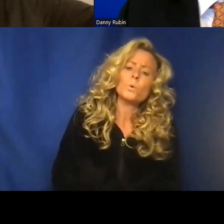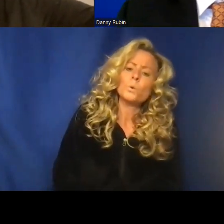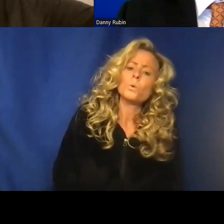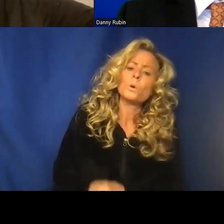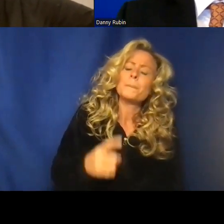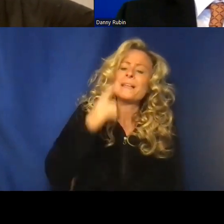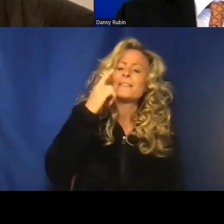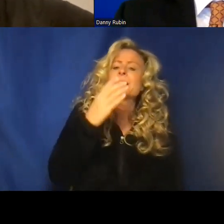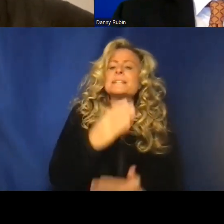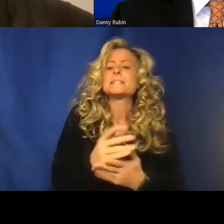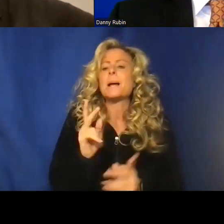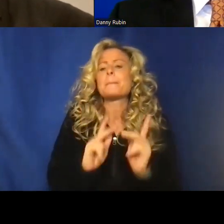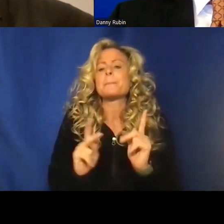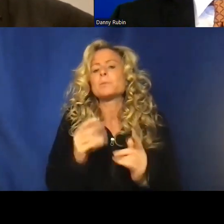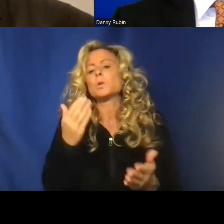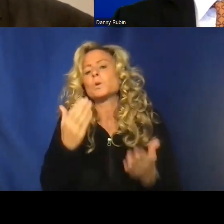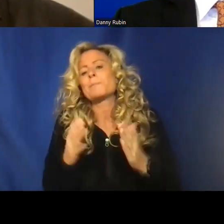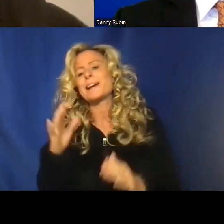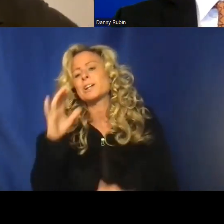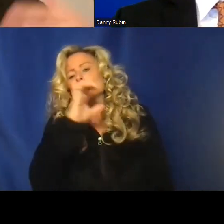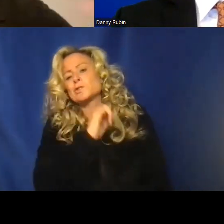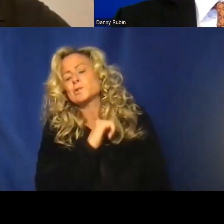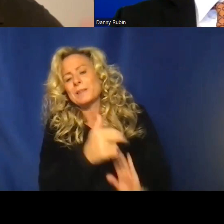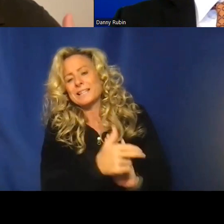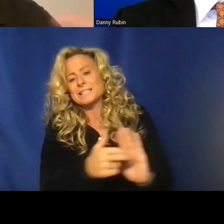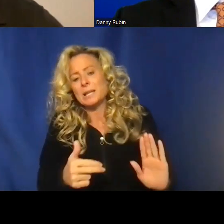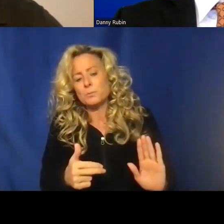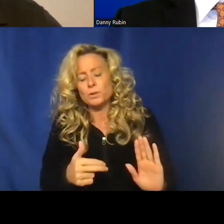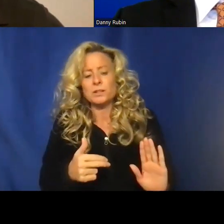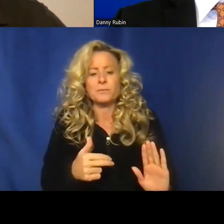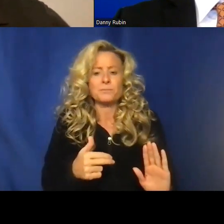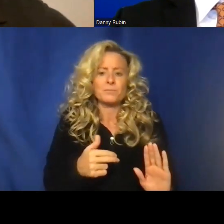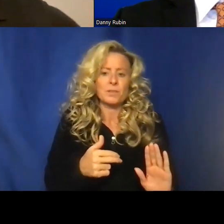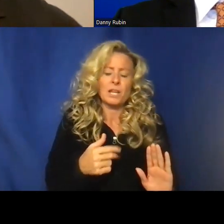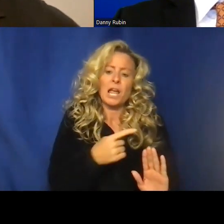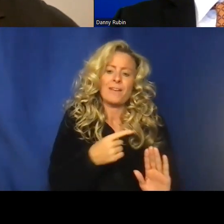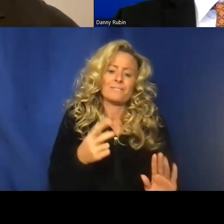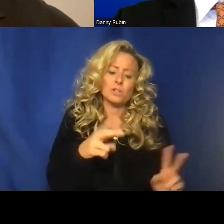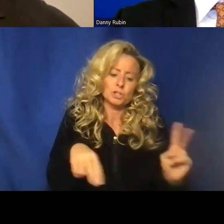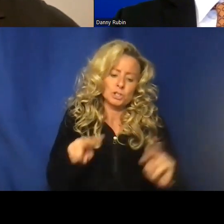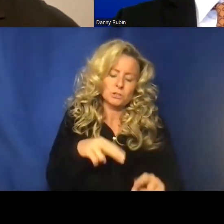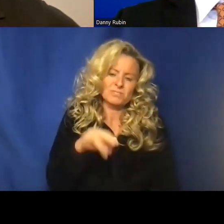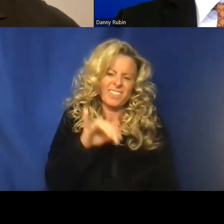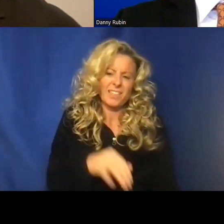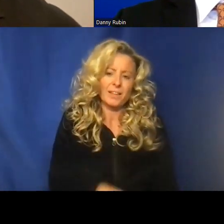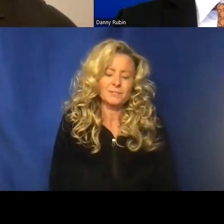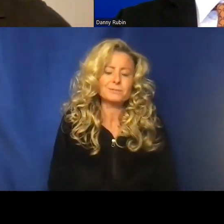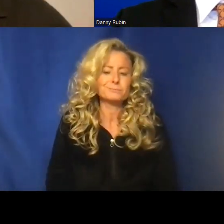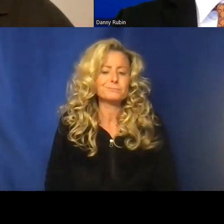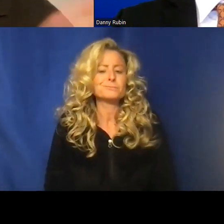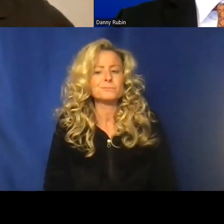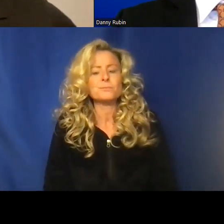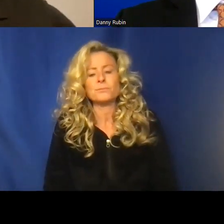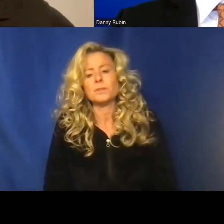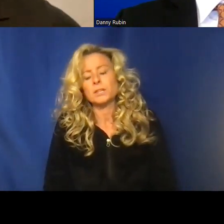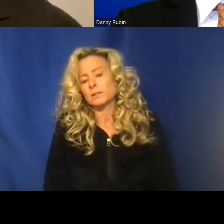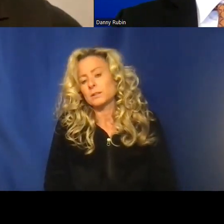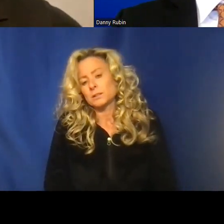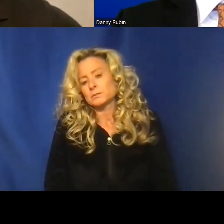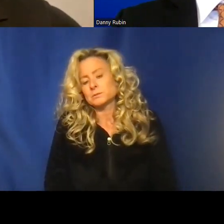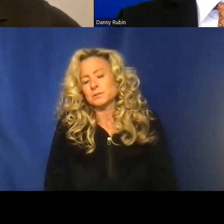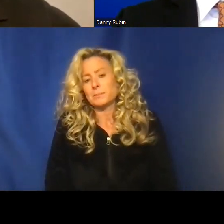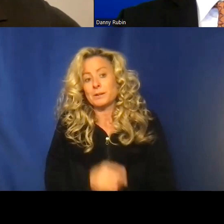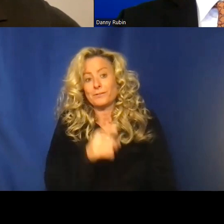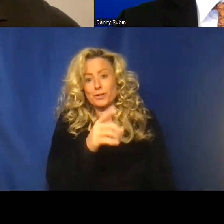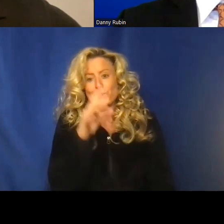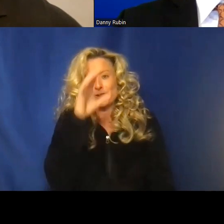some people who might assume that's the case at first glance, and so you made that